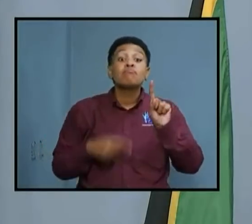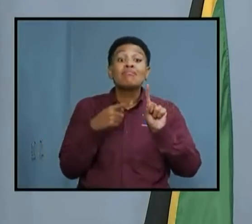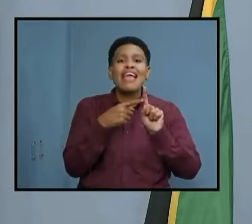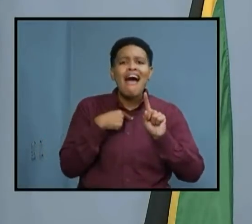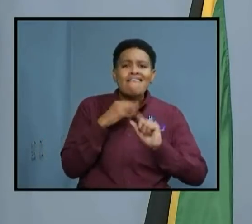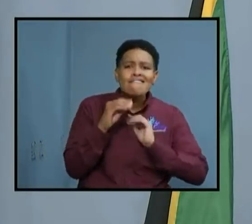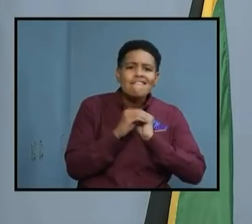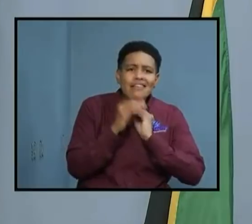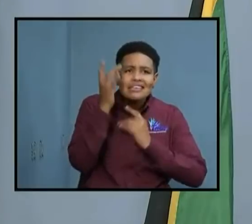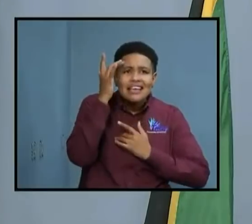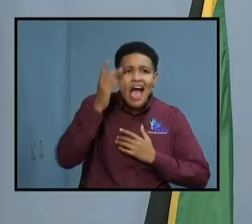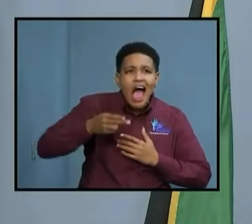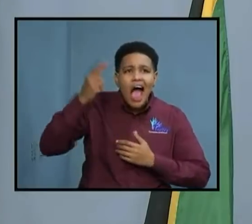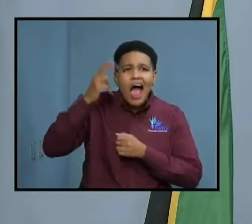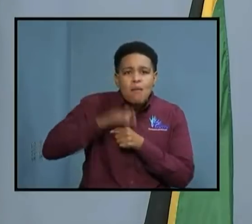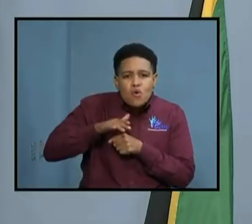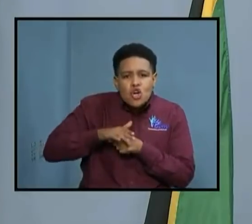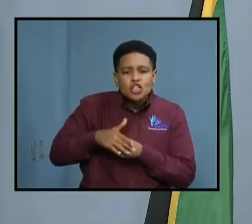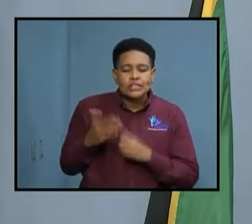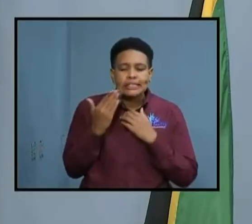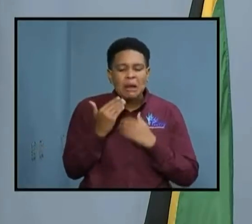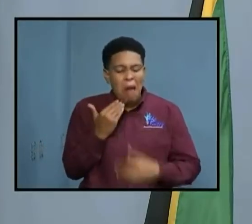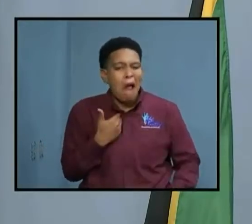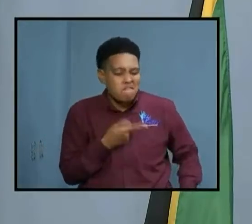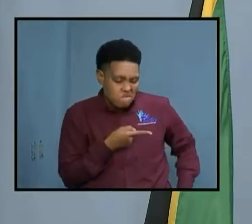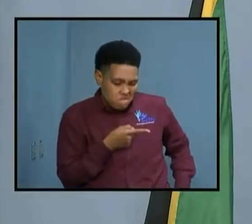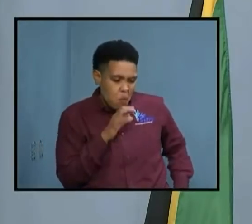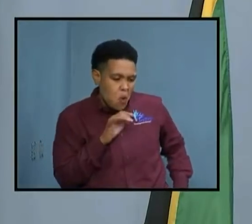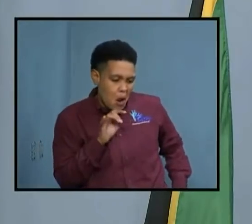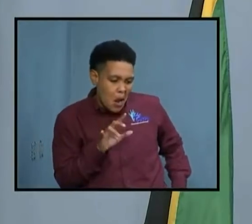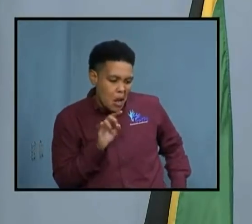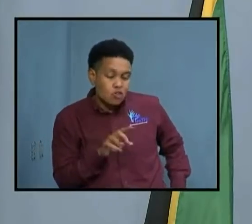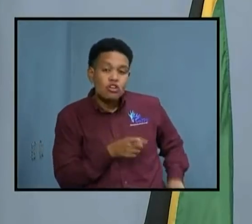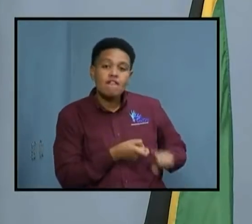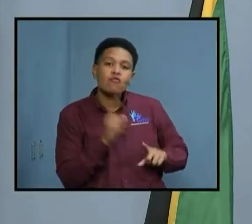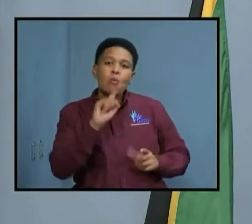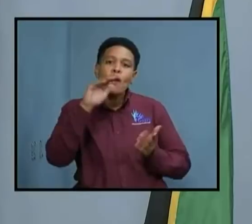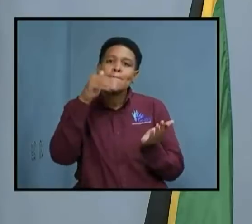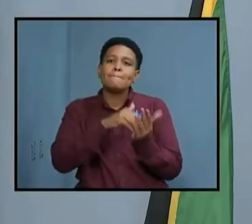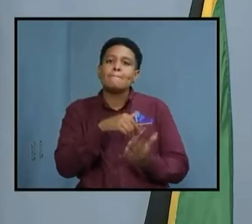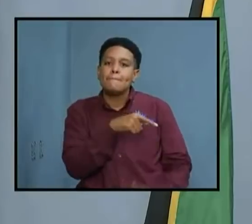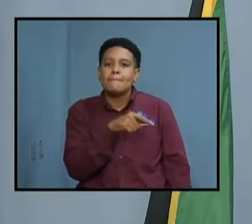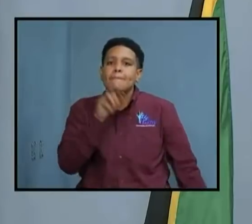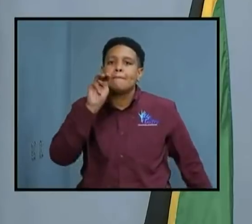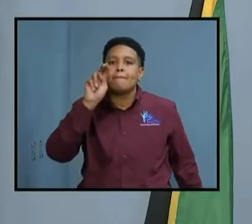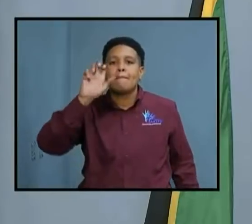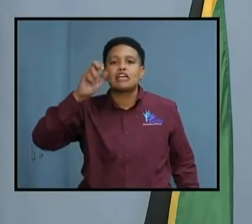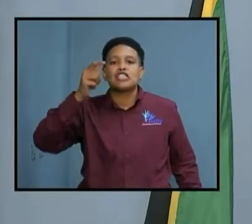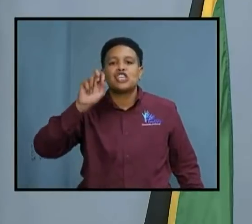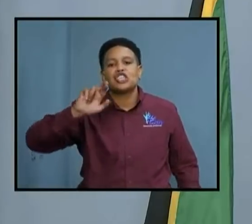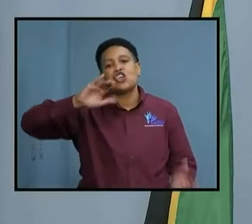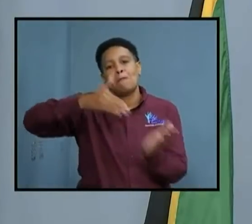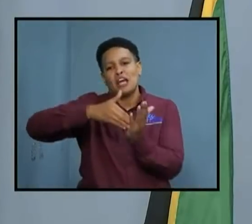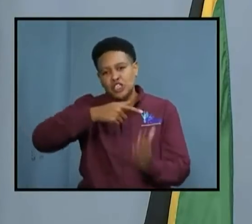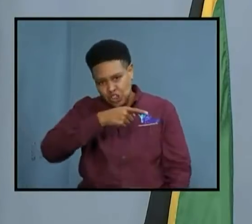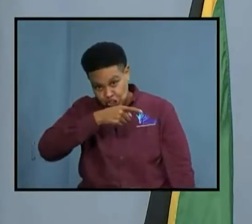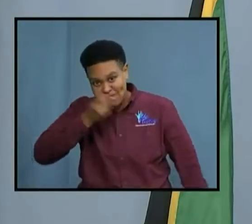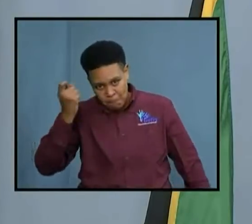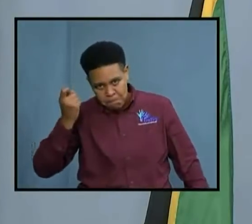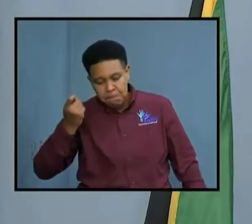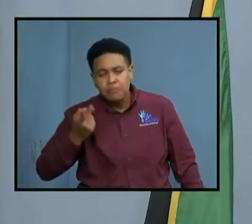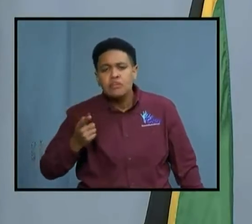comorbid conditions, hypertension and diabetes, and she hails from Manchester. And just to reinforce the